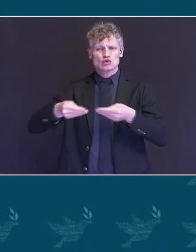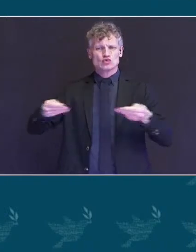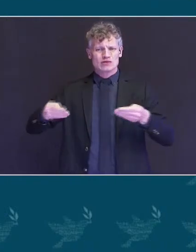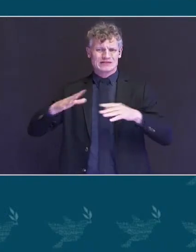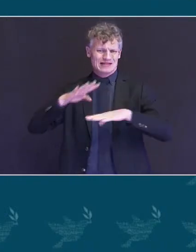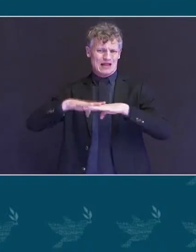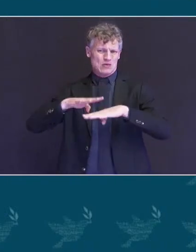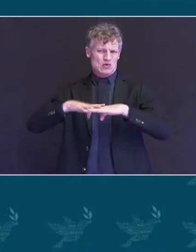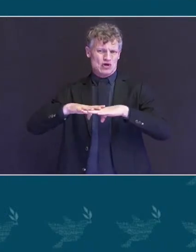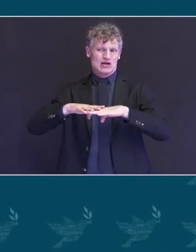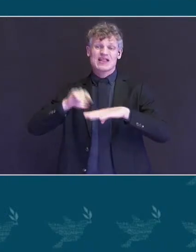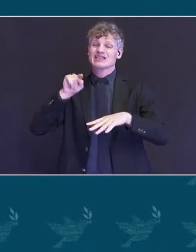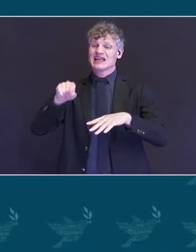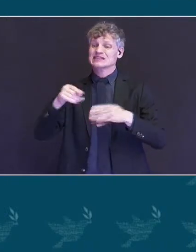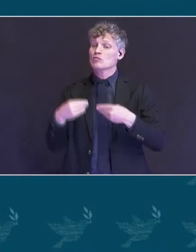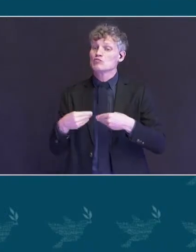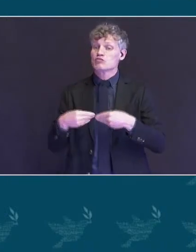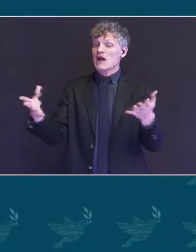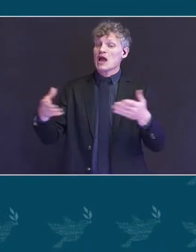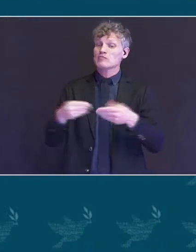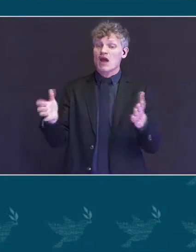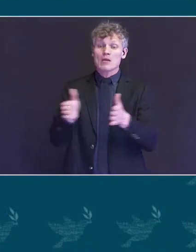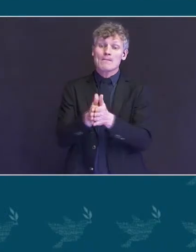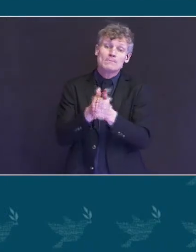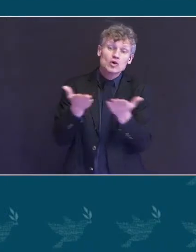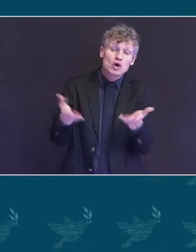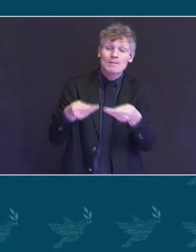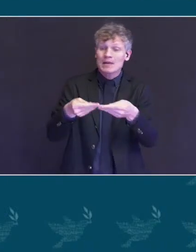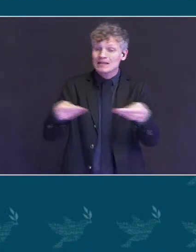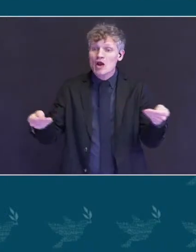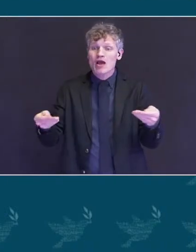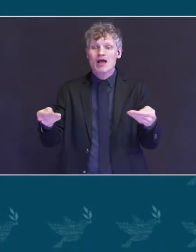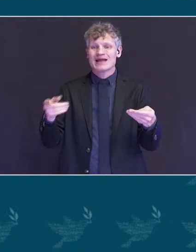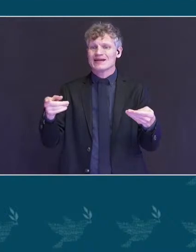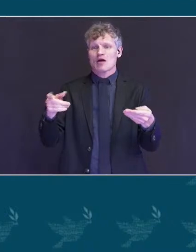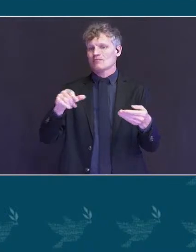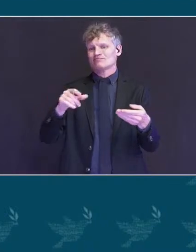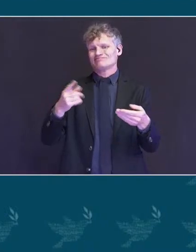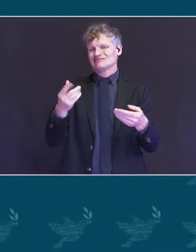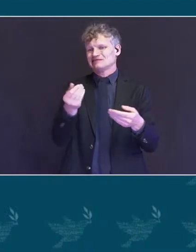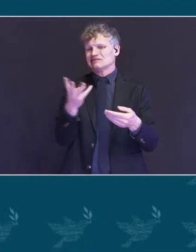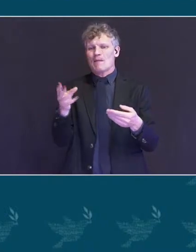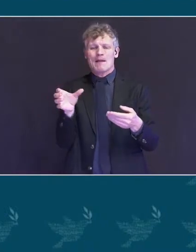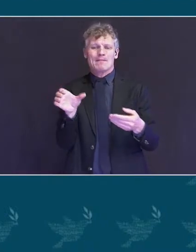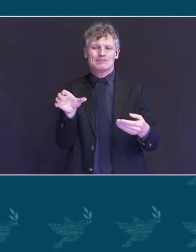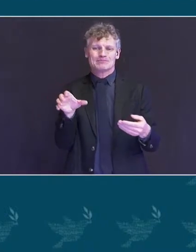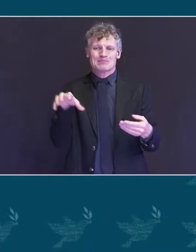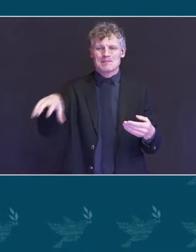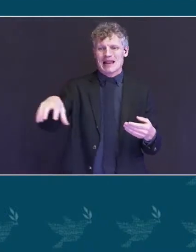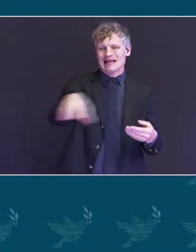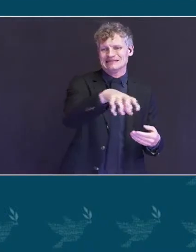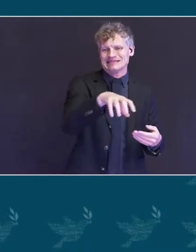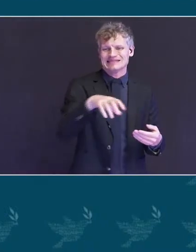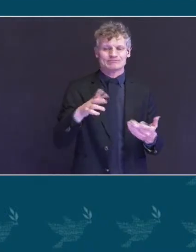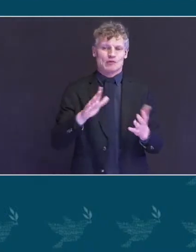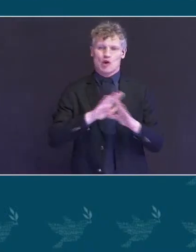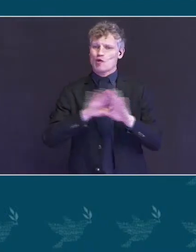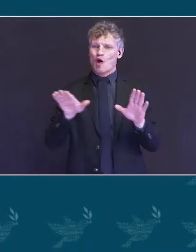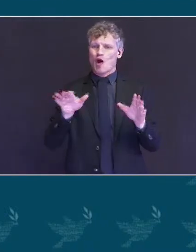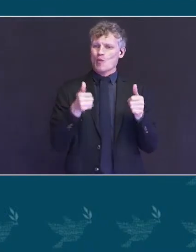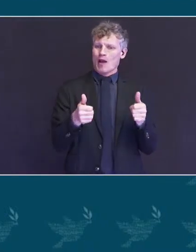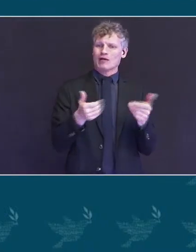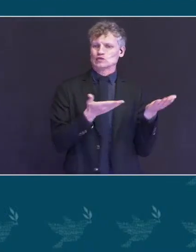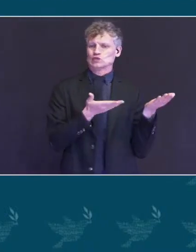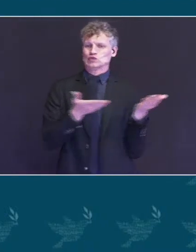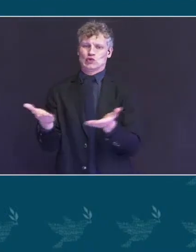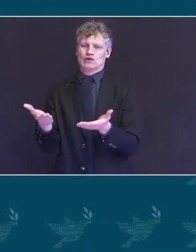materials in underserved languages to support foundational literacy. ELRN provides print-ready resources